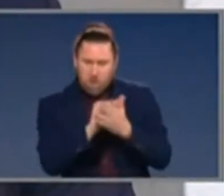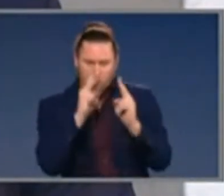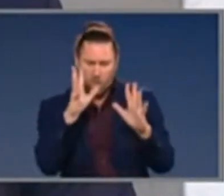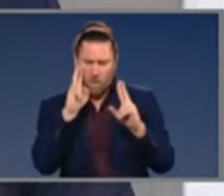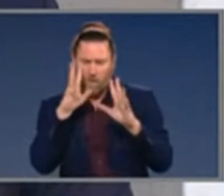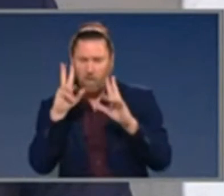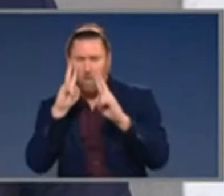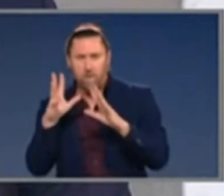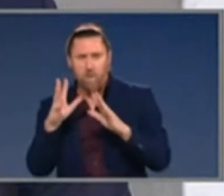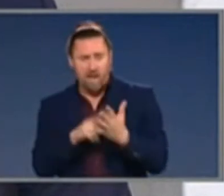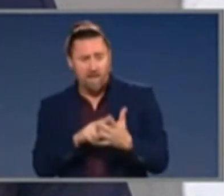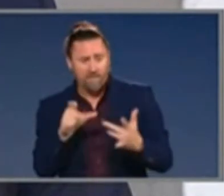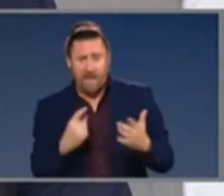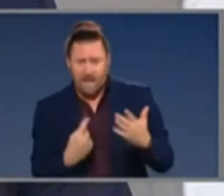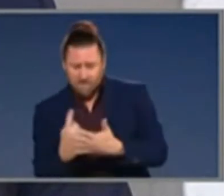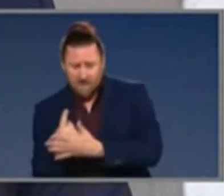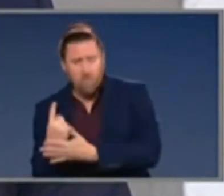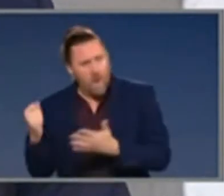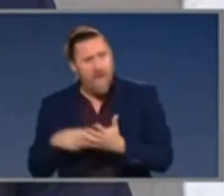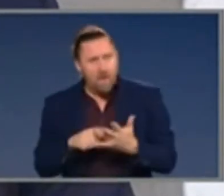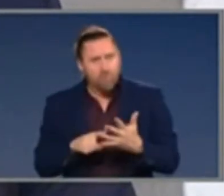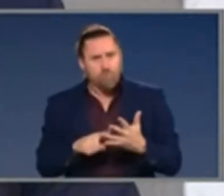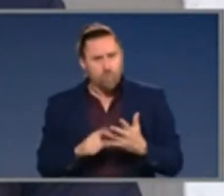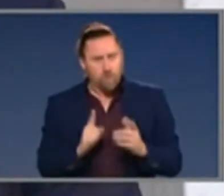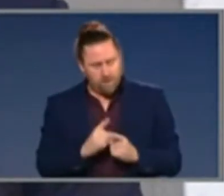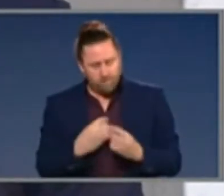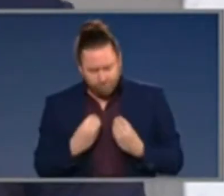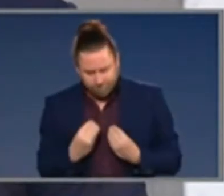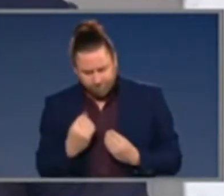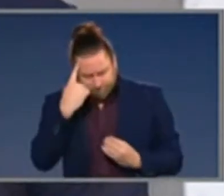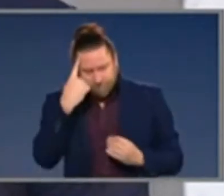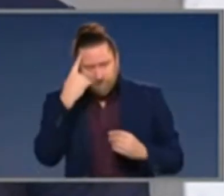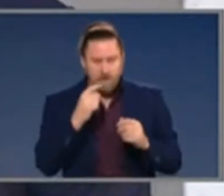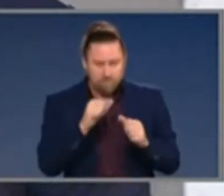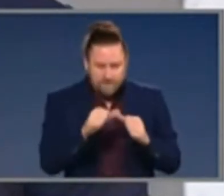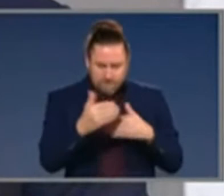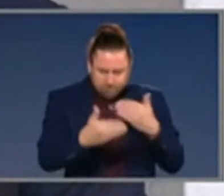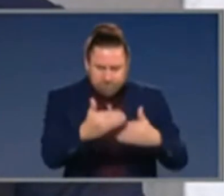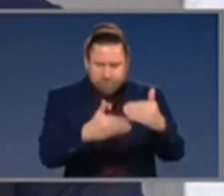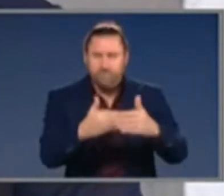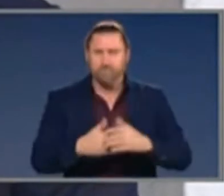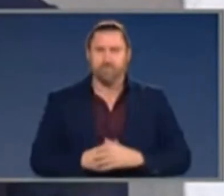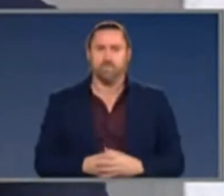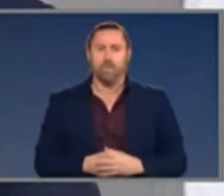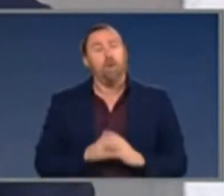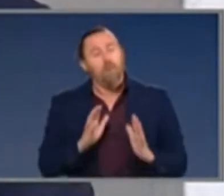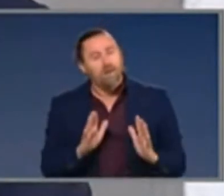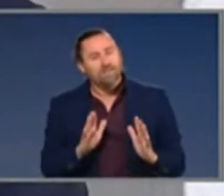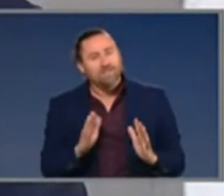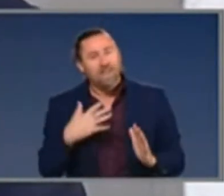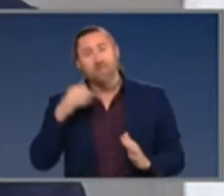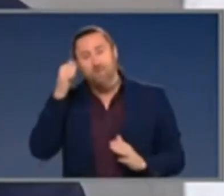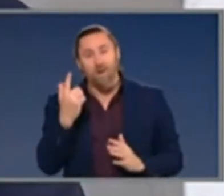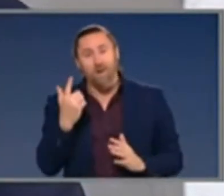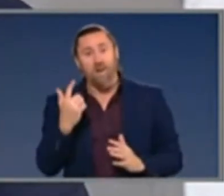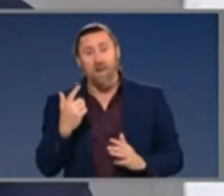circumstances that have unfolded in Victoria. And that's a good thing. But we also need to understand that you're